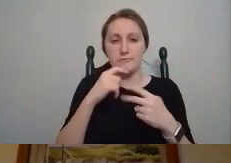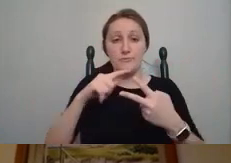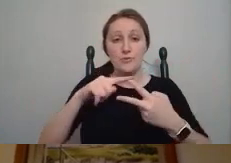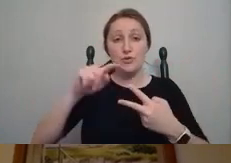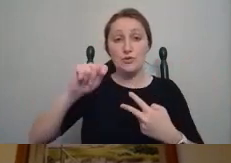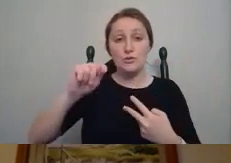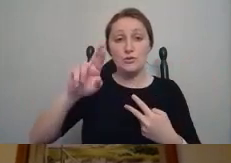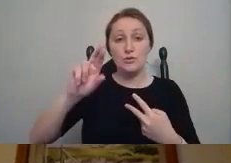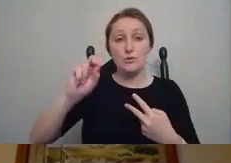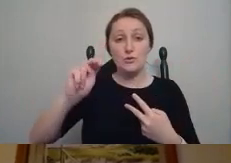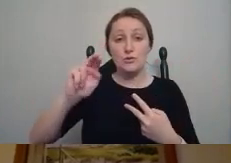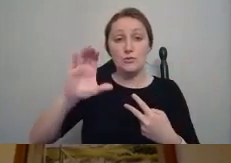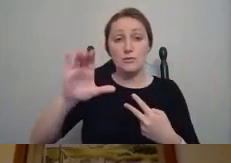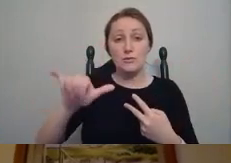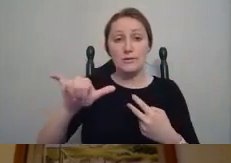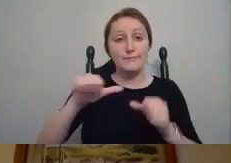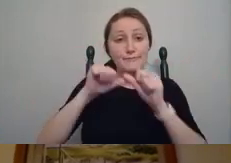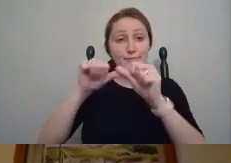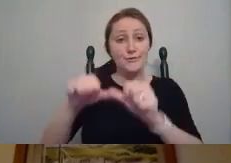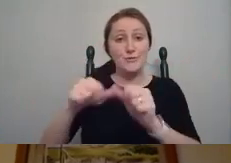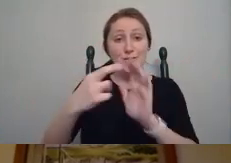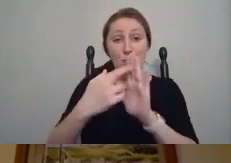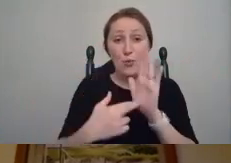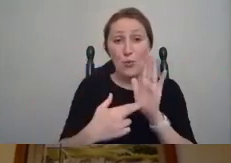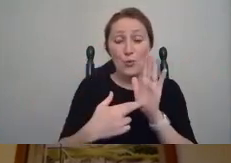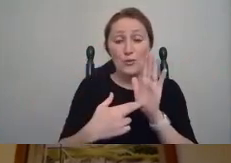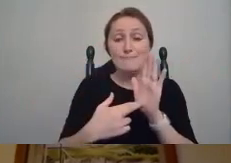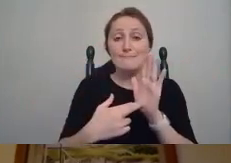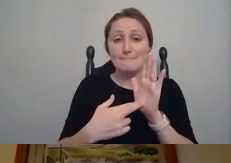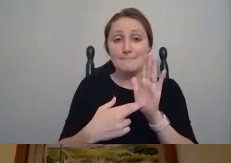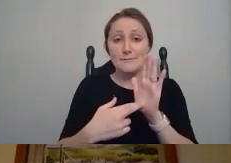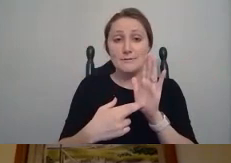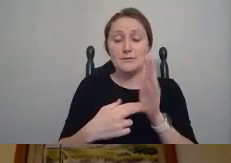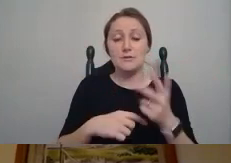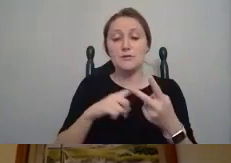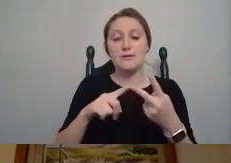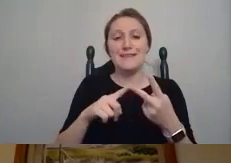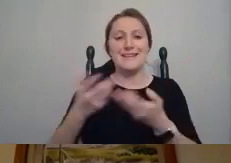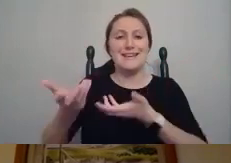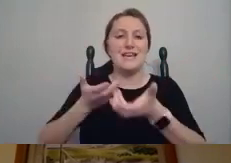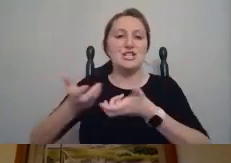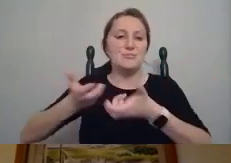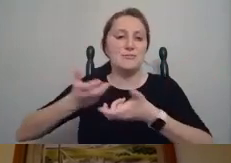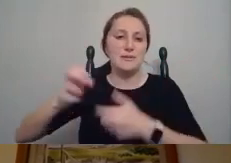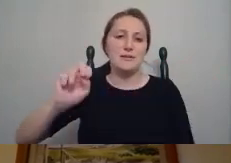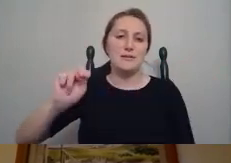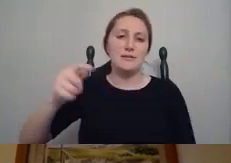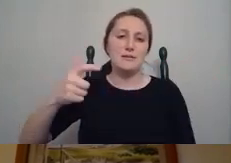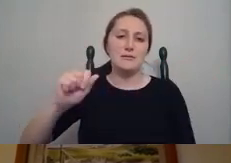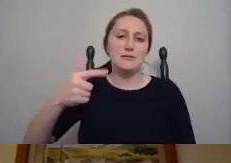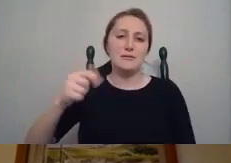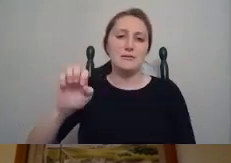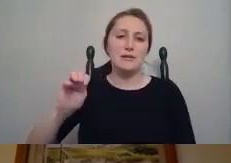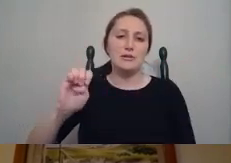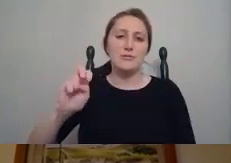truancy and like remaining enrolled, like this question raises, and the other is engagement, right? And